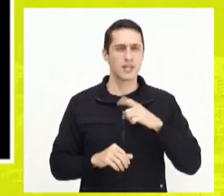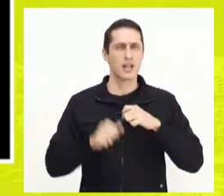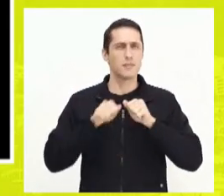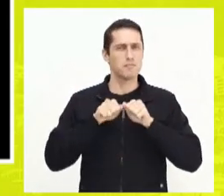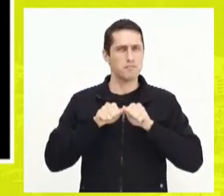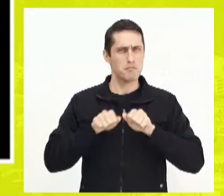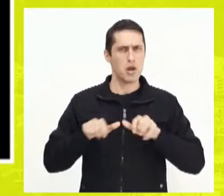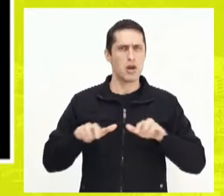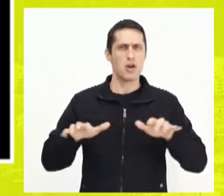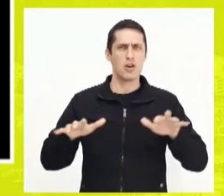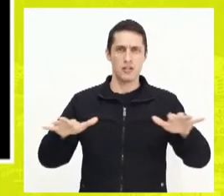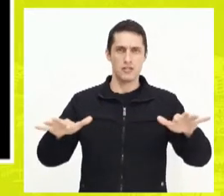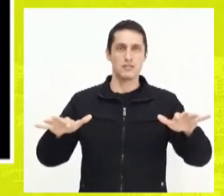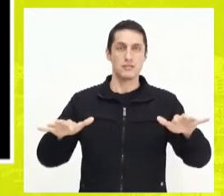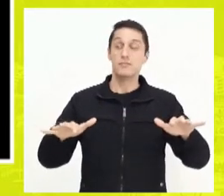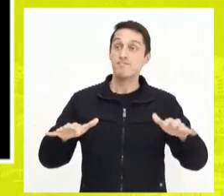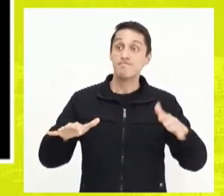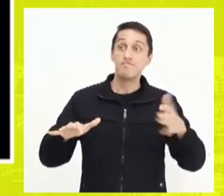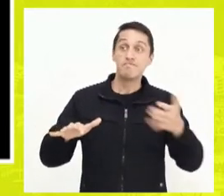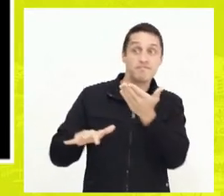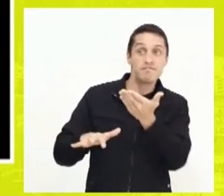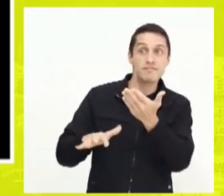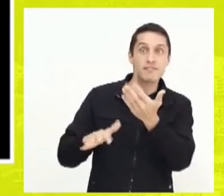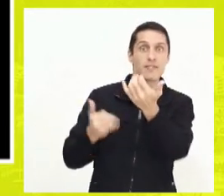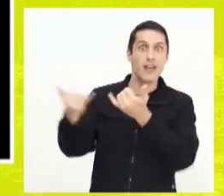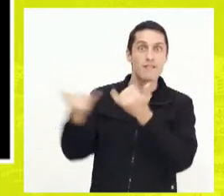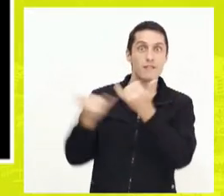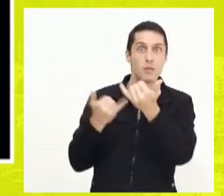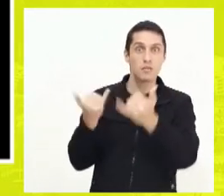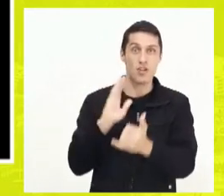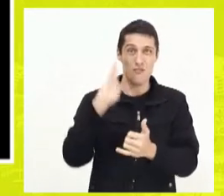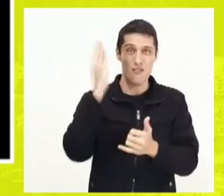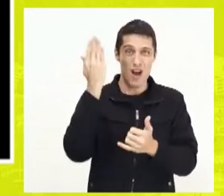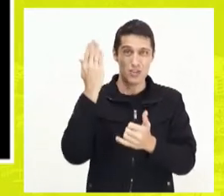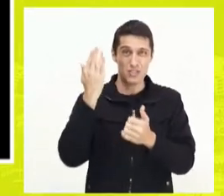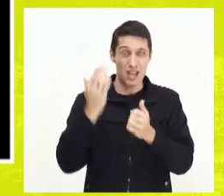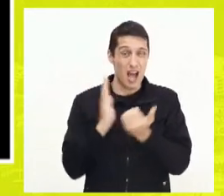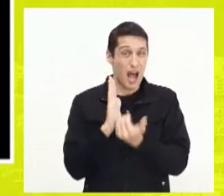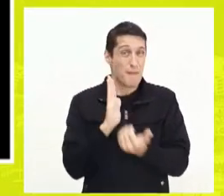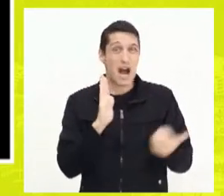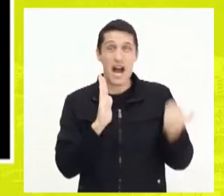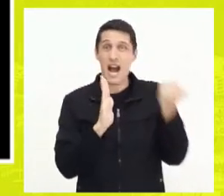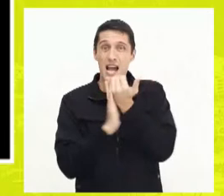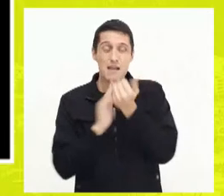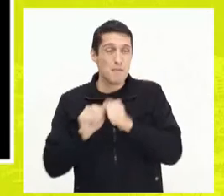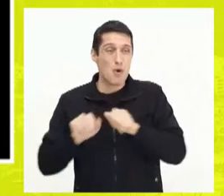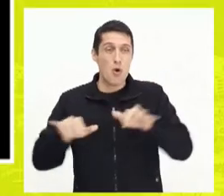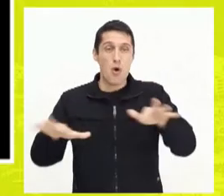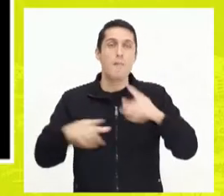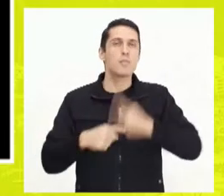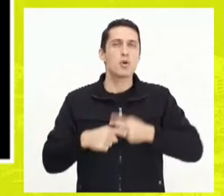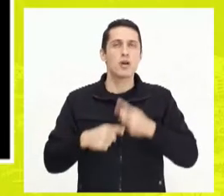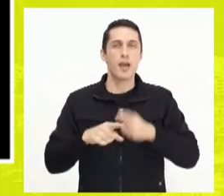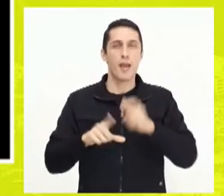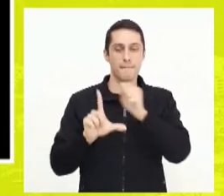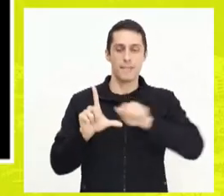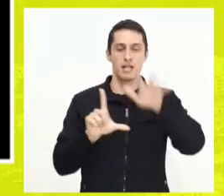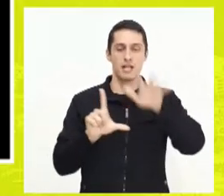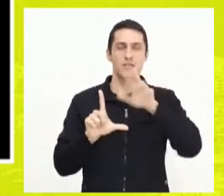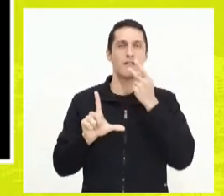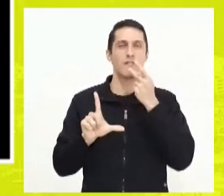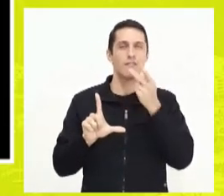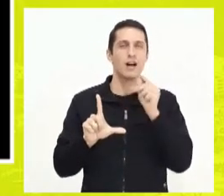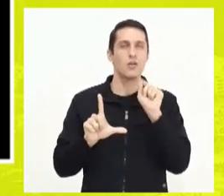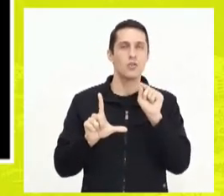disseminated so this information is everywhere in this case because the platforms usually